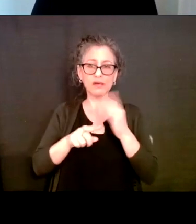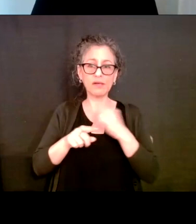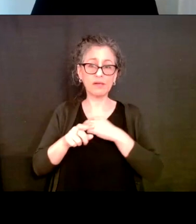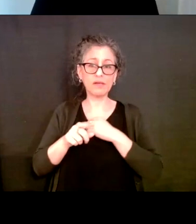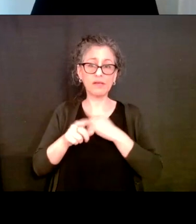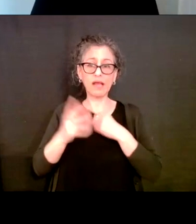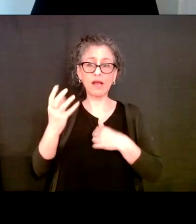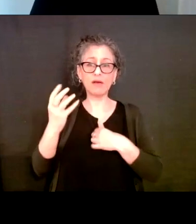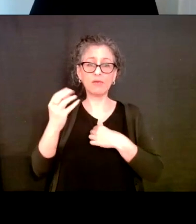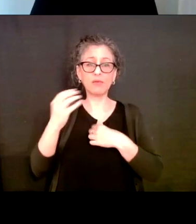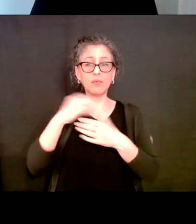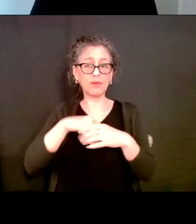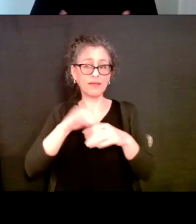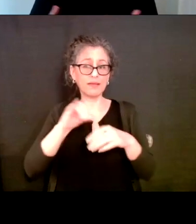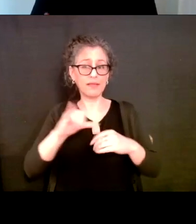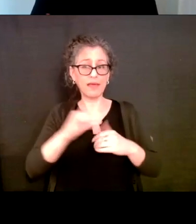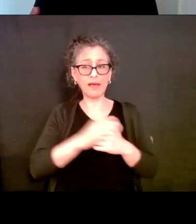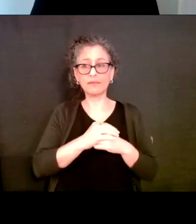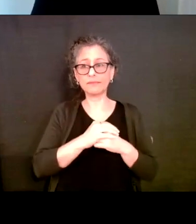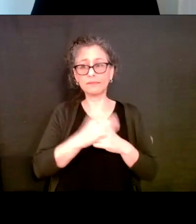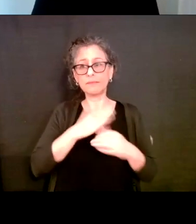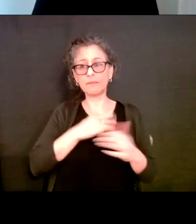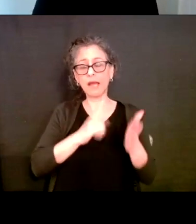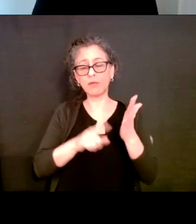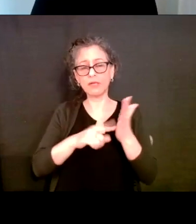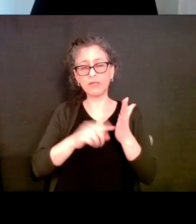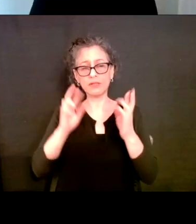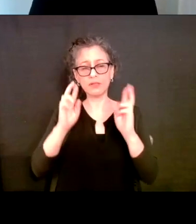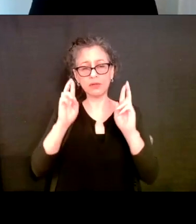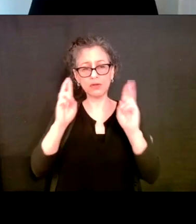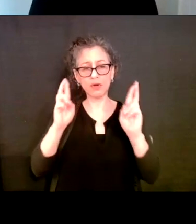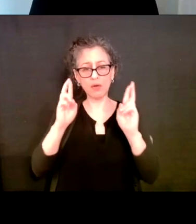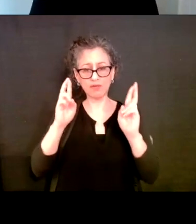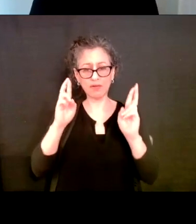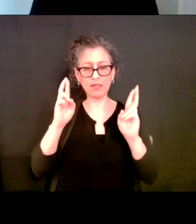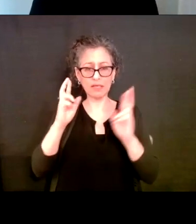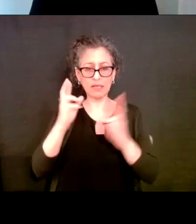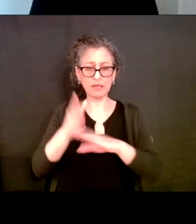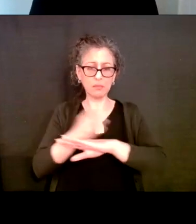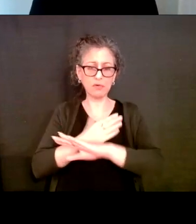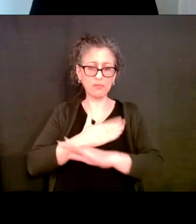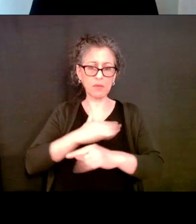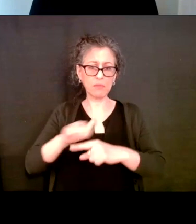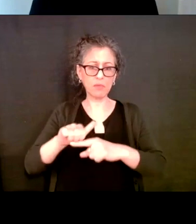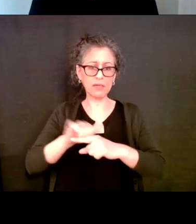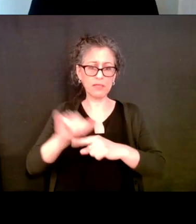within that respect, my research hopefully informs practice.